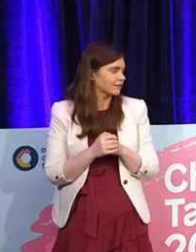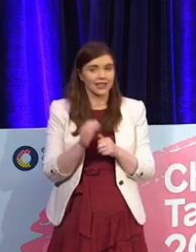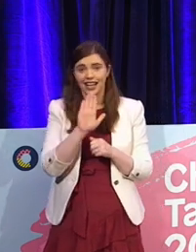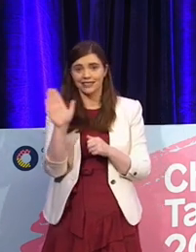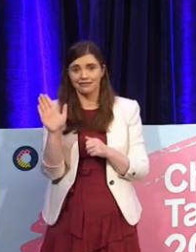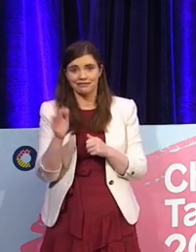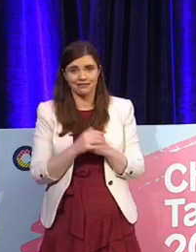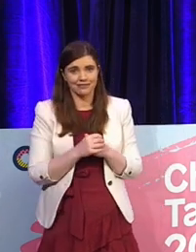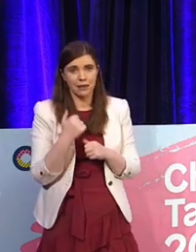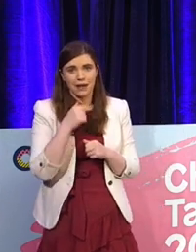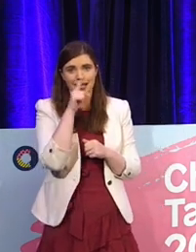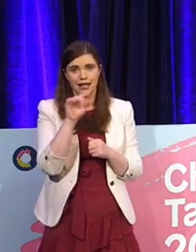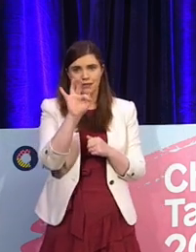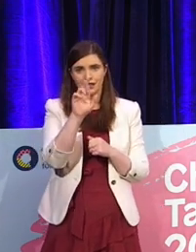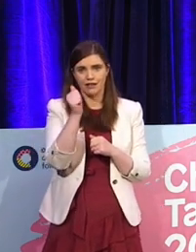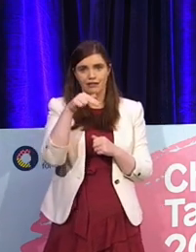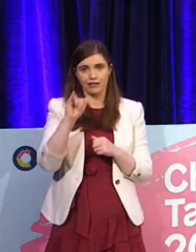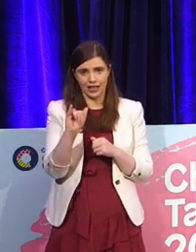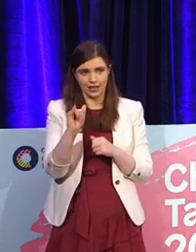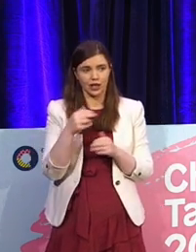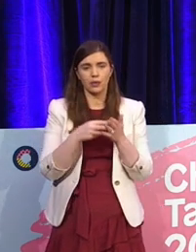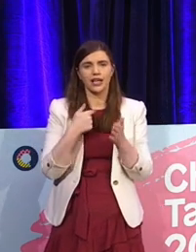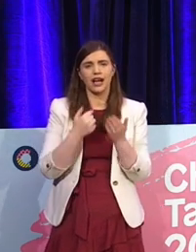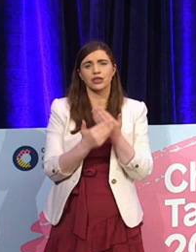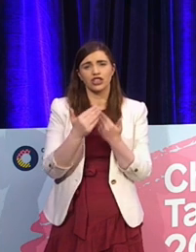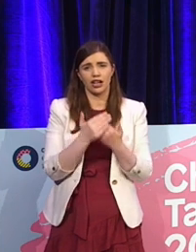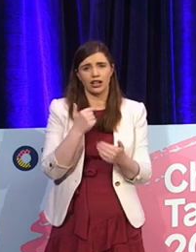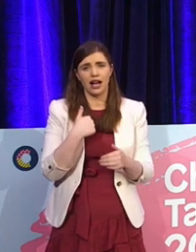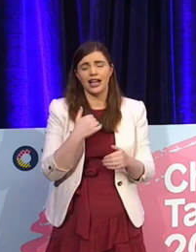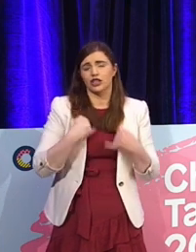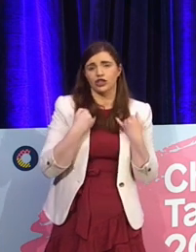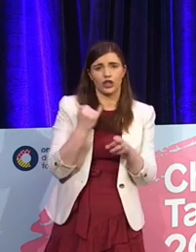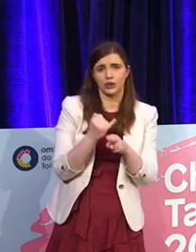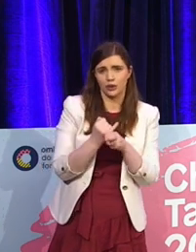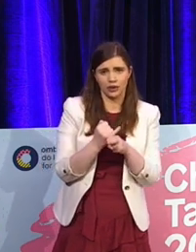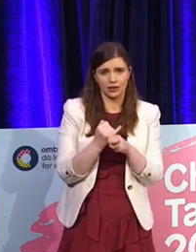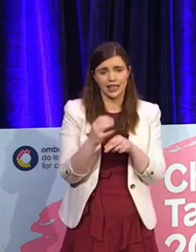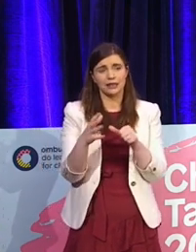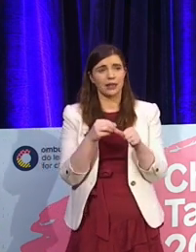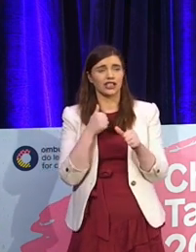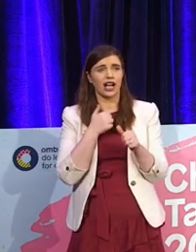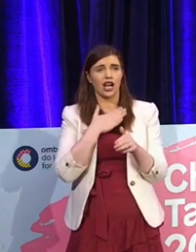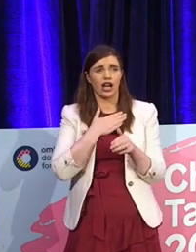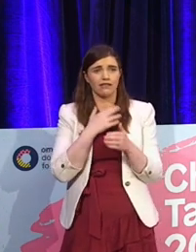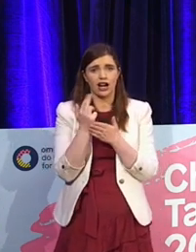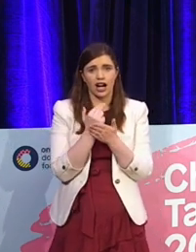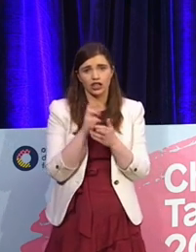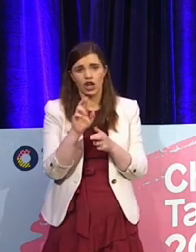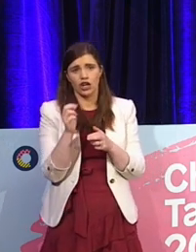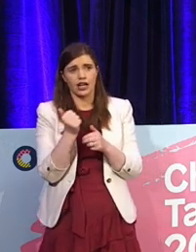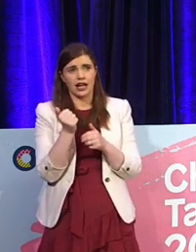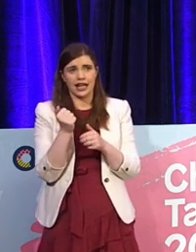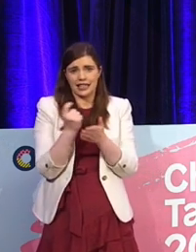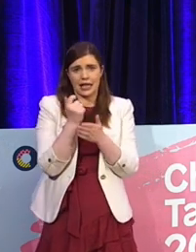Hi, my name's Franny. When I was younger, I enjoyed school. In particular, I liked art, or any time I was